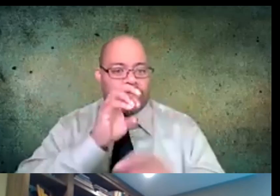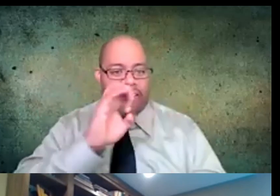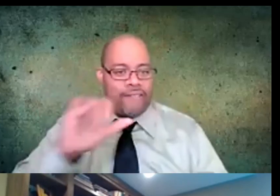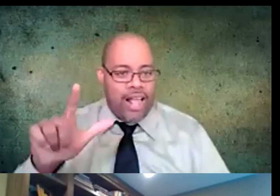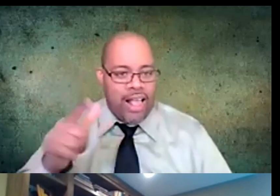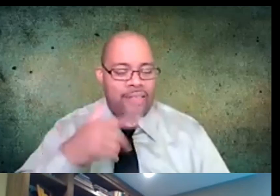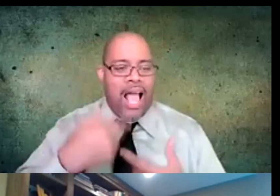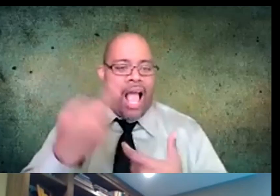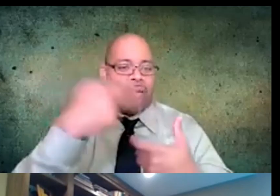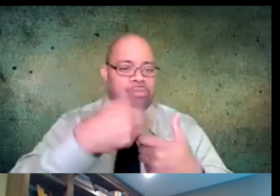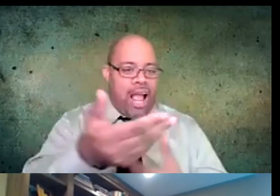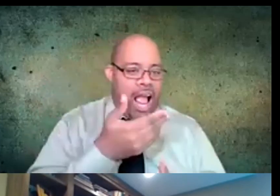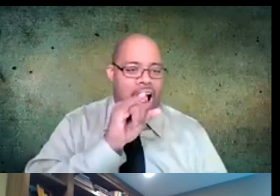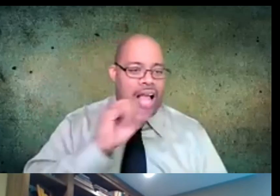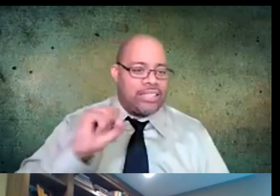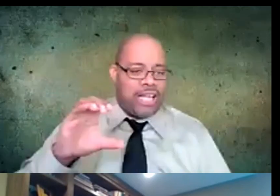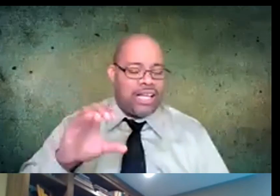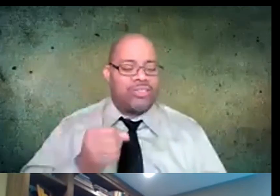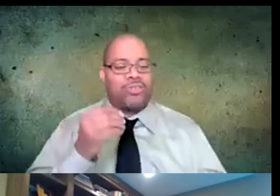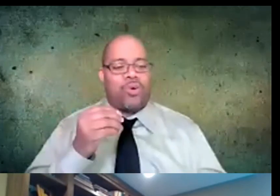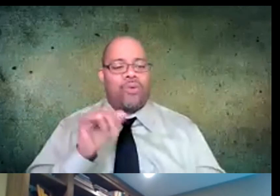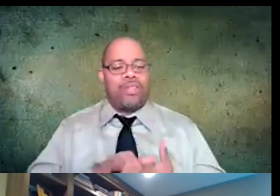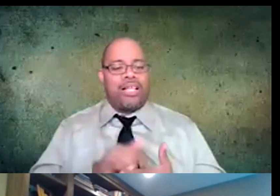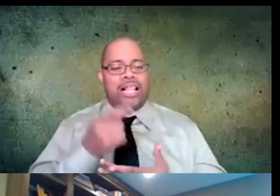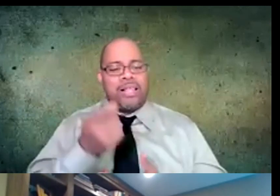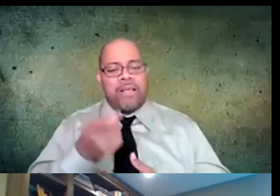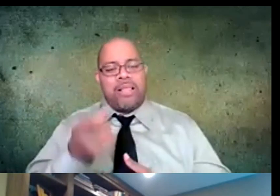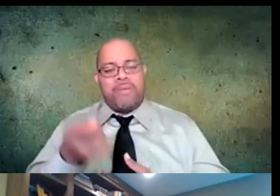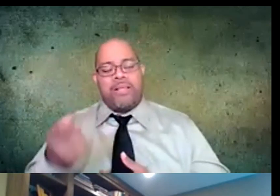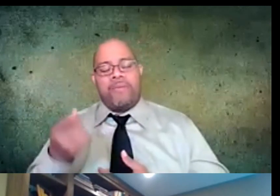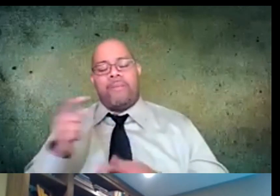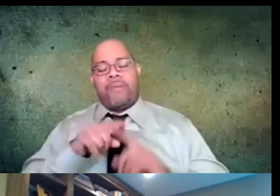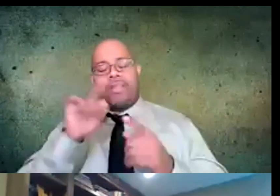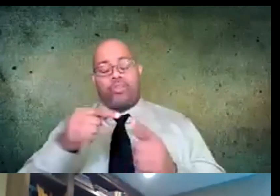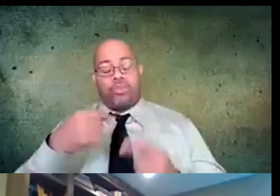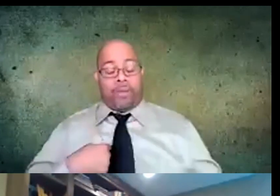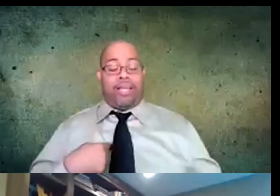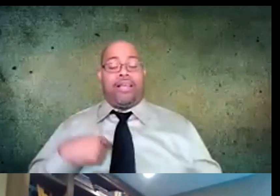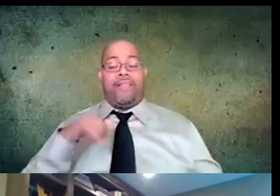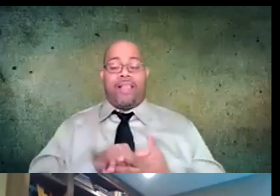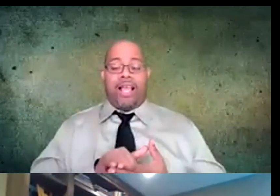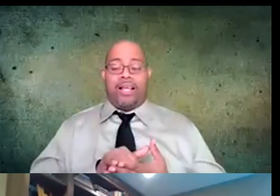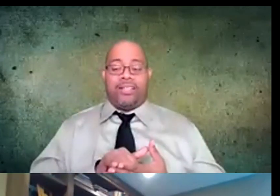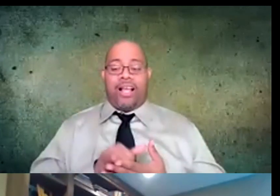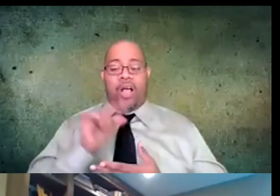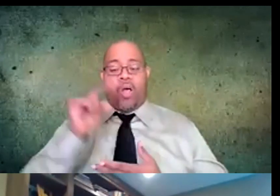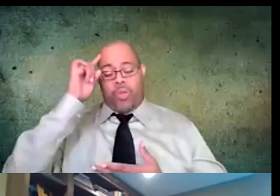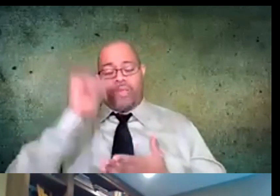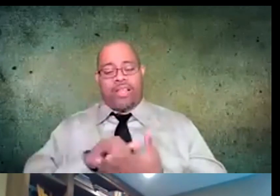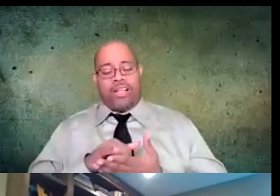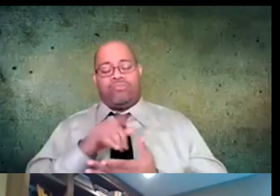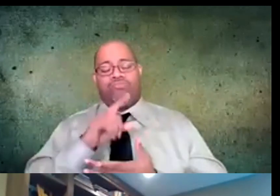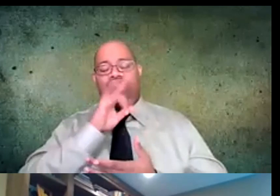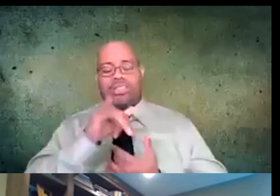in Isaac. So it's bit by bit, right? But that to me is, I thought it would be such